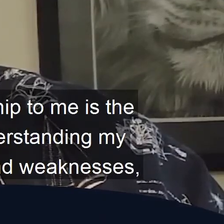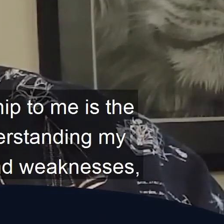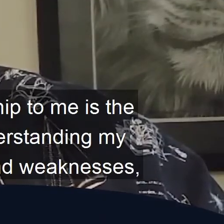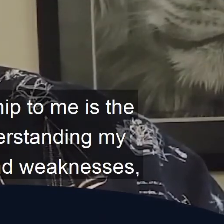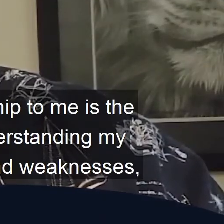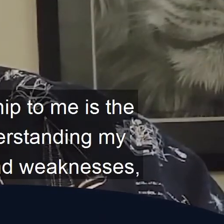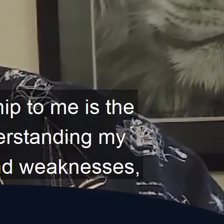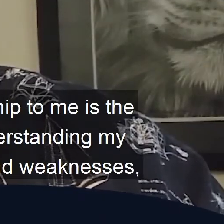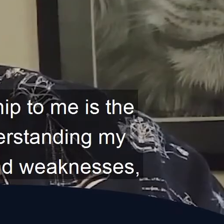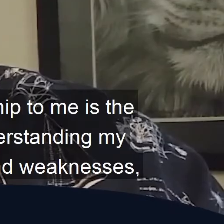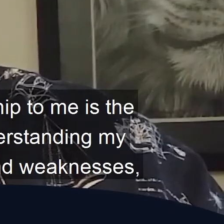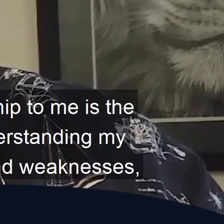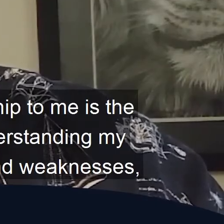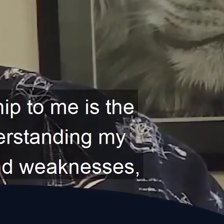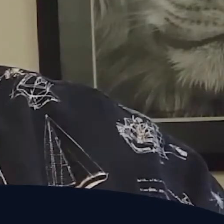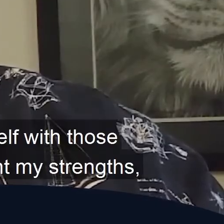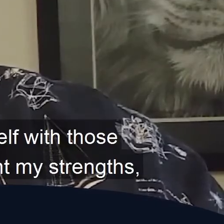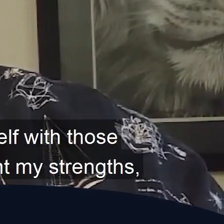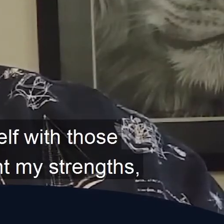Inlander, we're here for you.